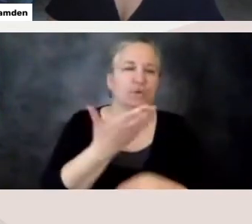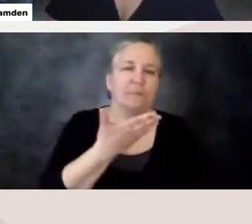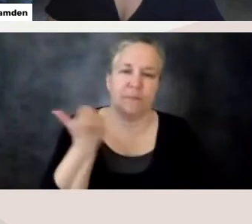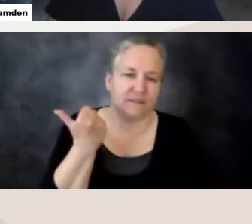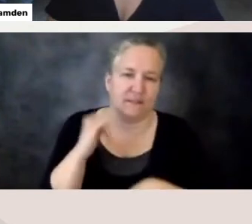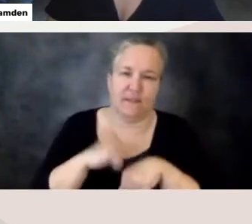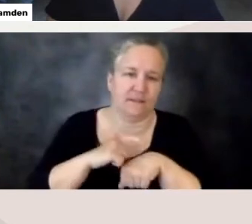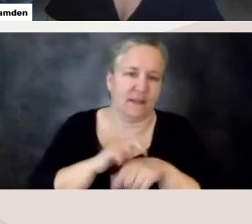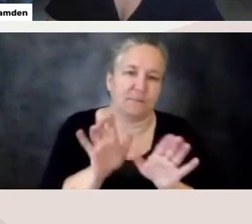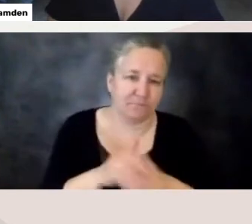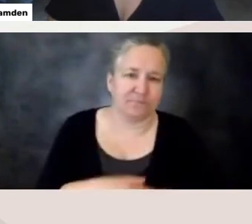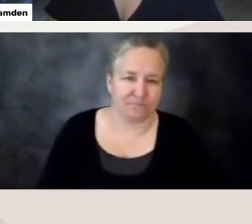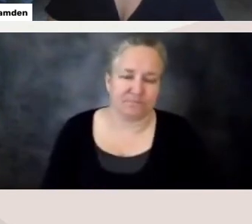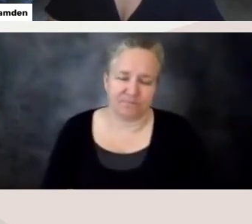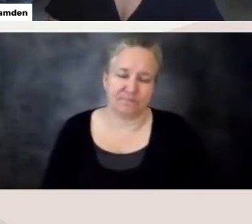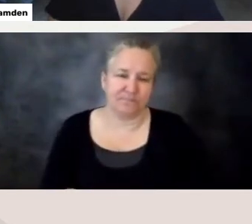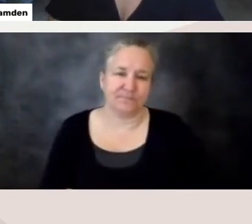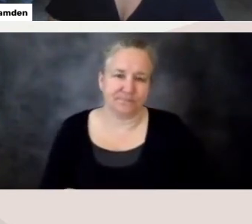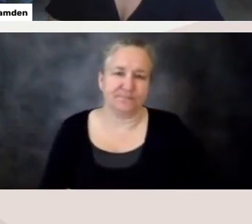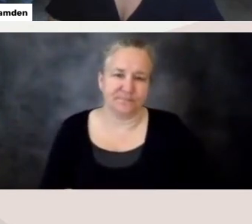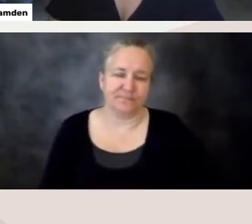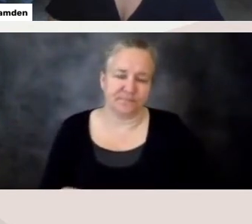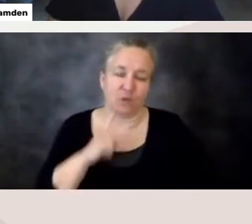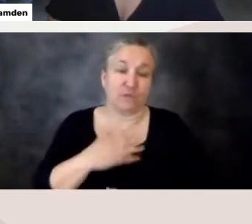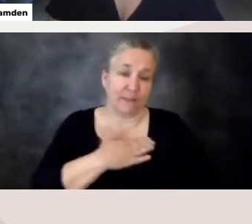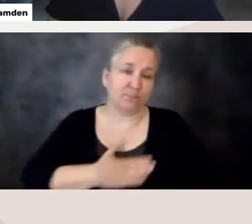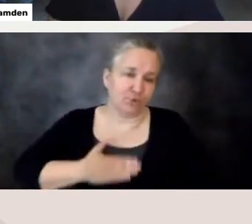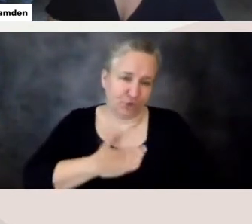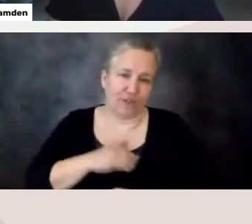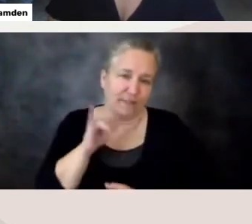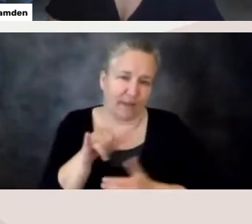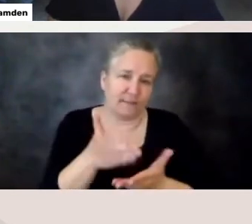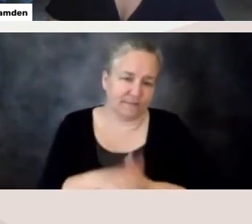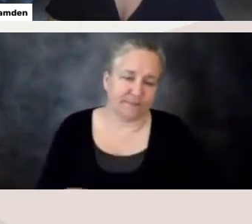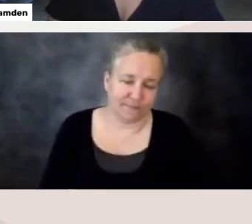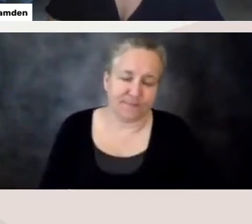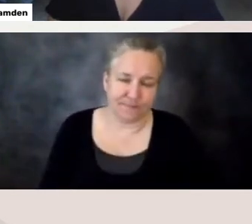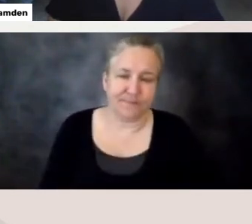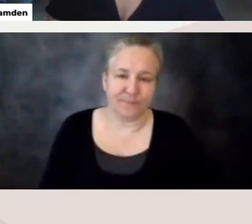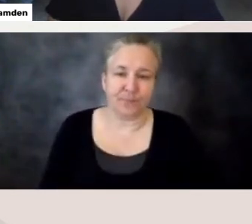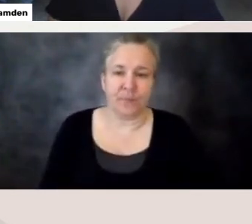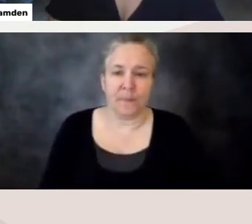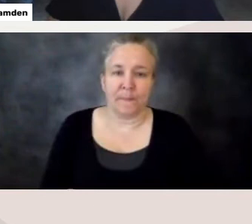time that you have. So I really appreciate that.